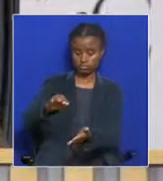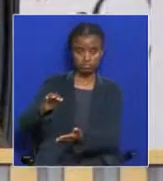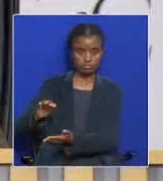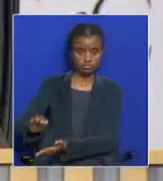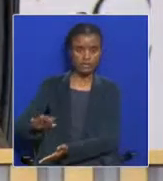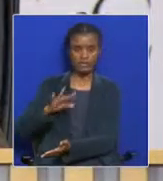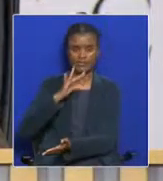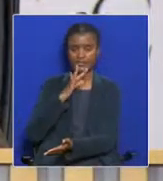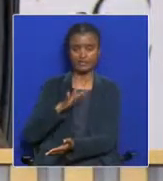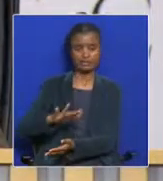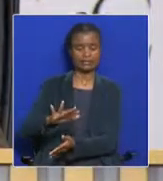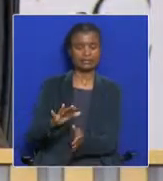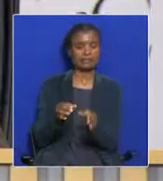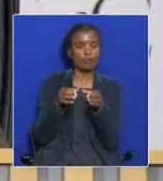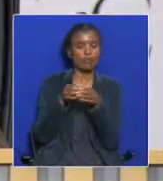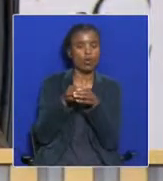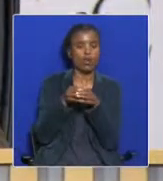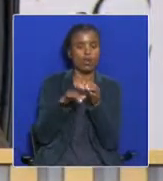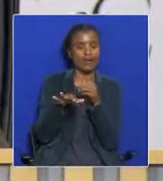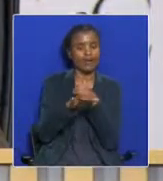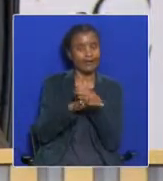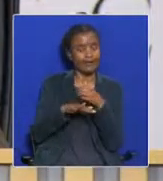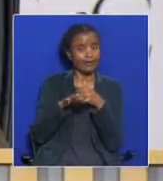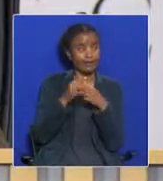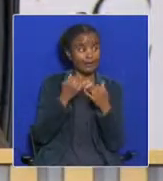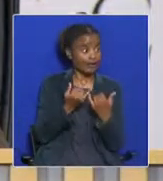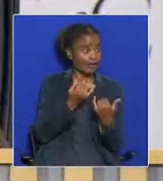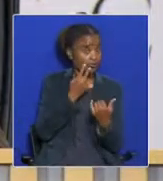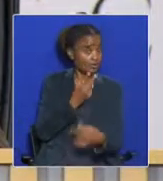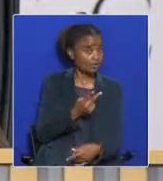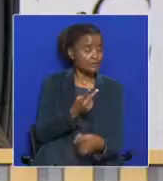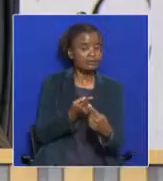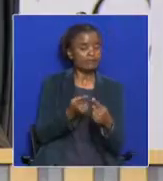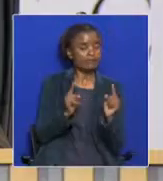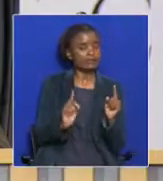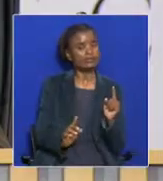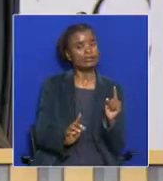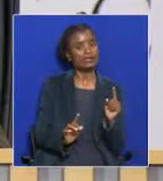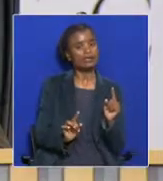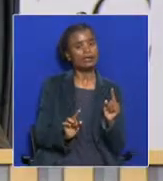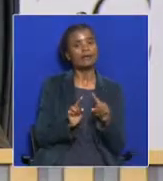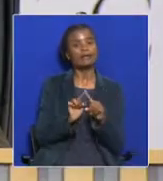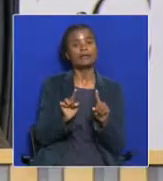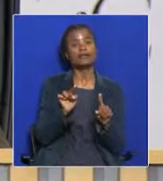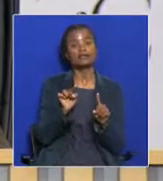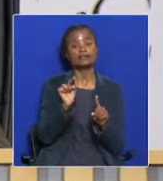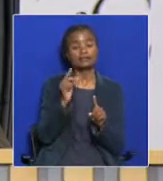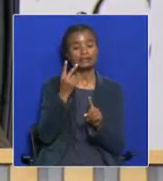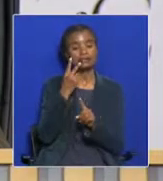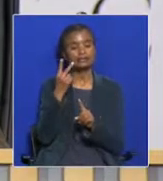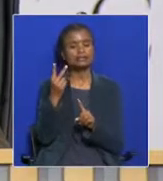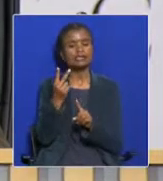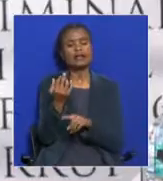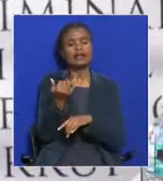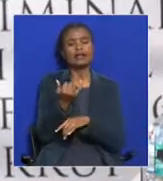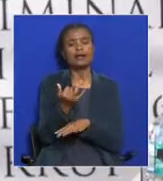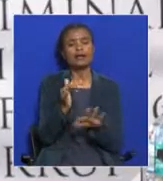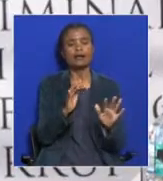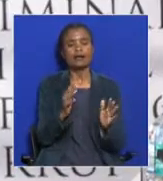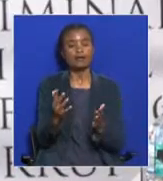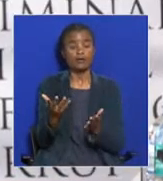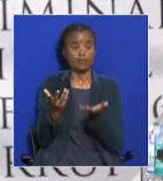we're seeing on our screens now. I think the closest we're going to get to know what it looked like was if we look at some of those photos